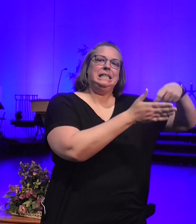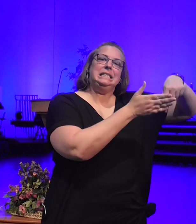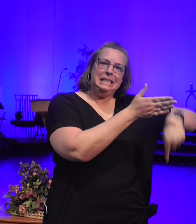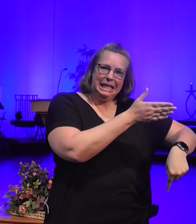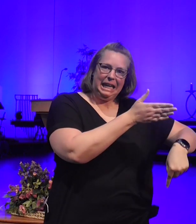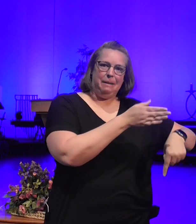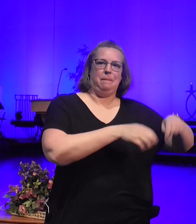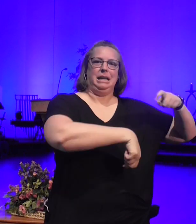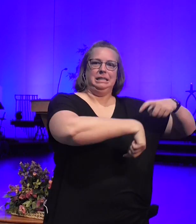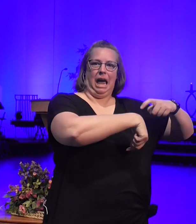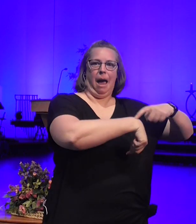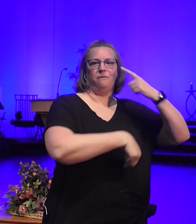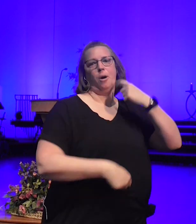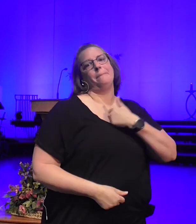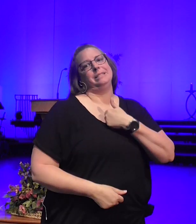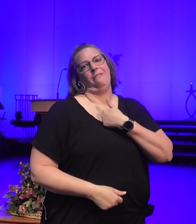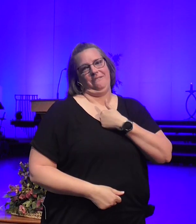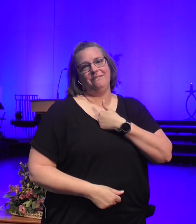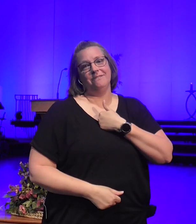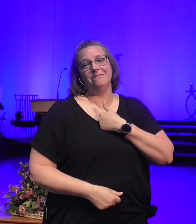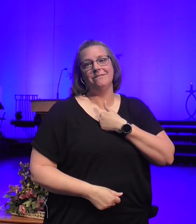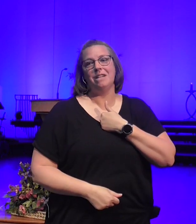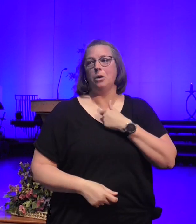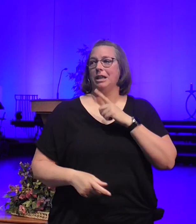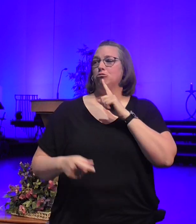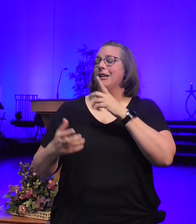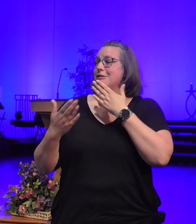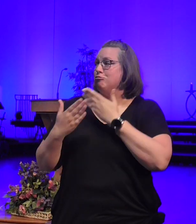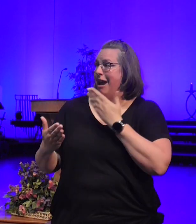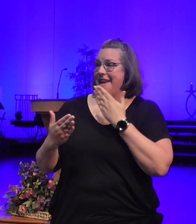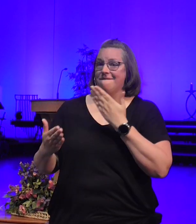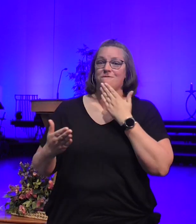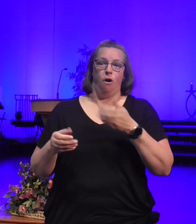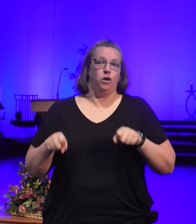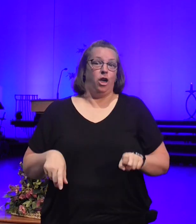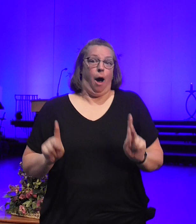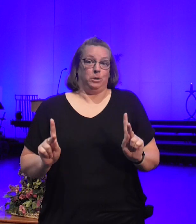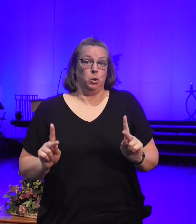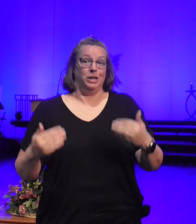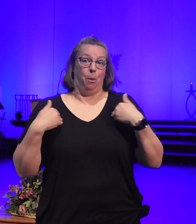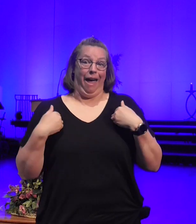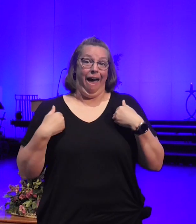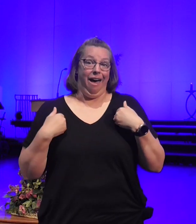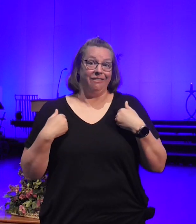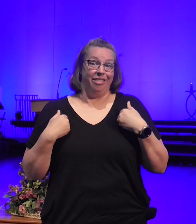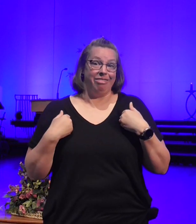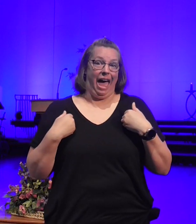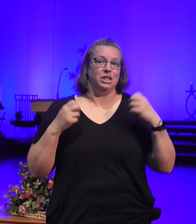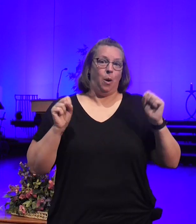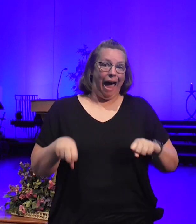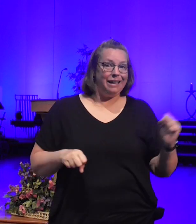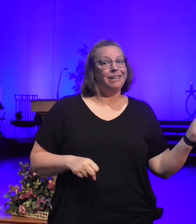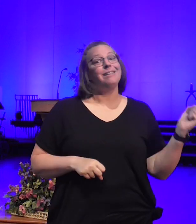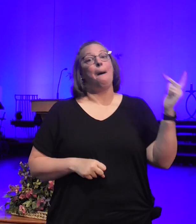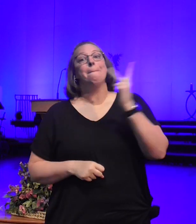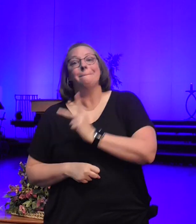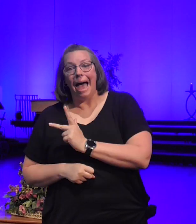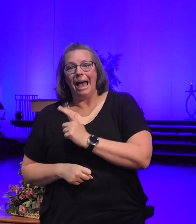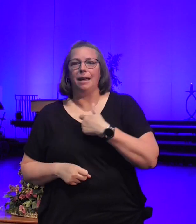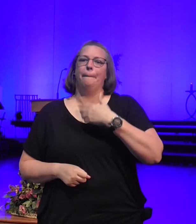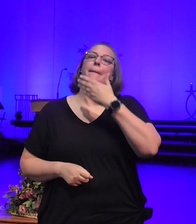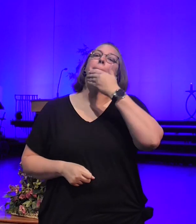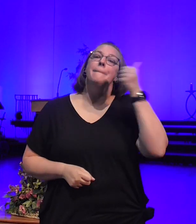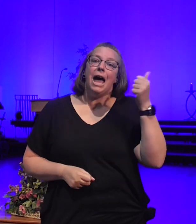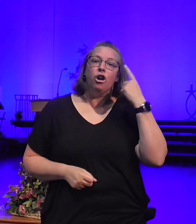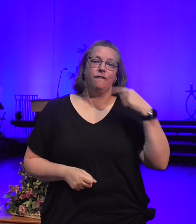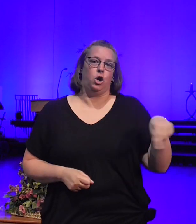for really, really deep rest. And I'm very grateful to this church for the opportunity to have this so that I can come back and be an even better